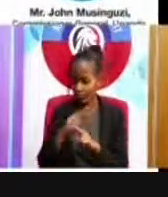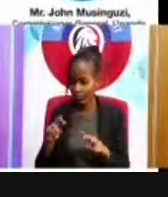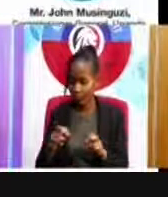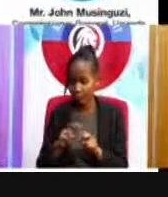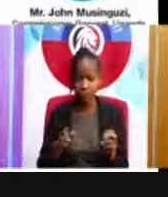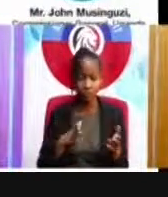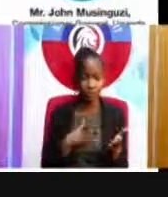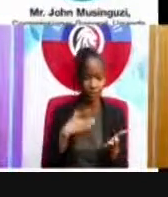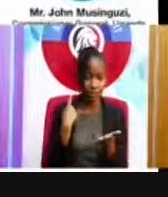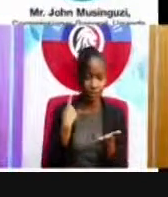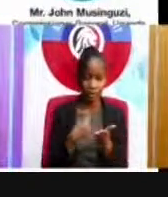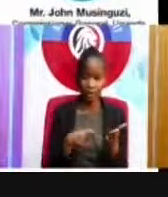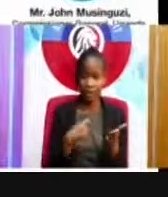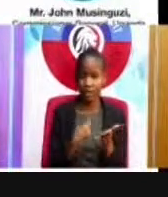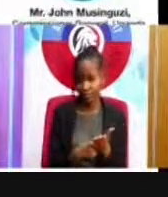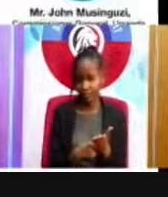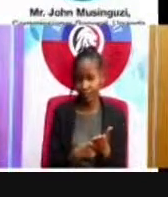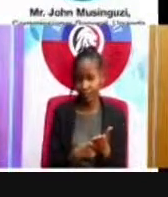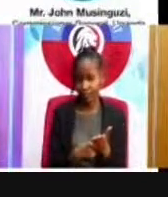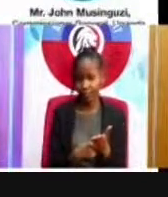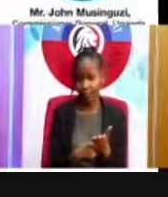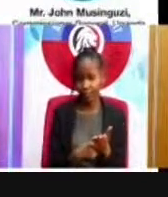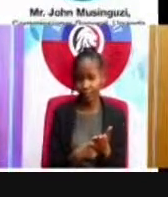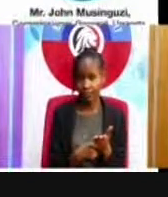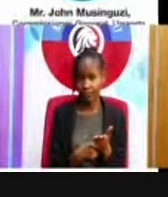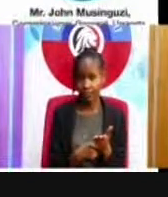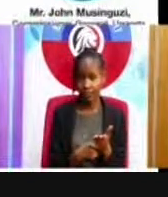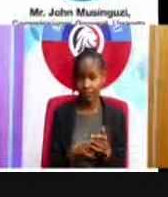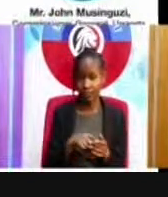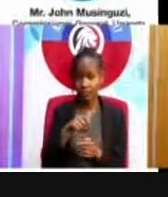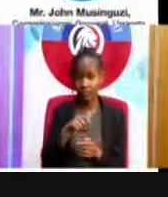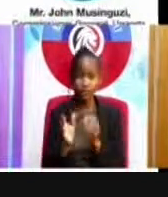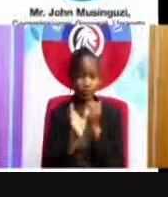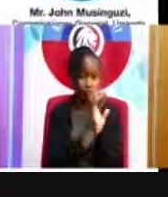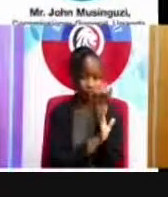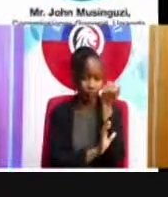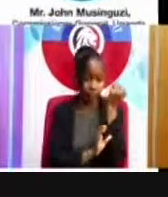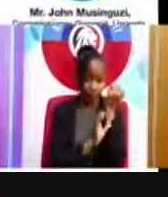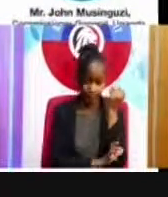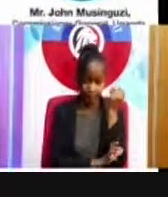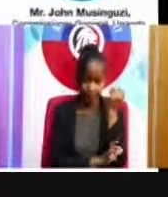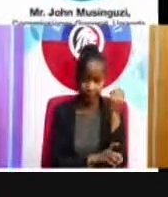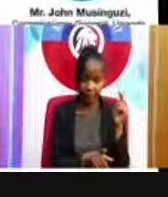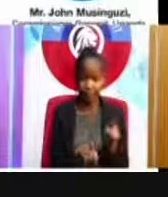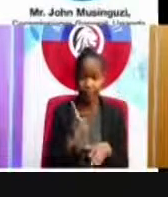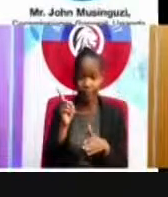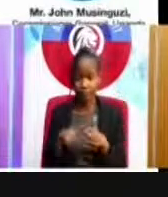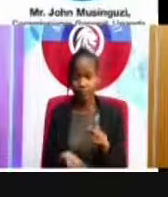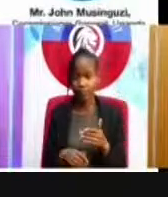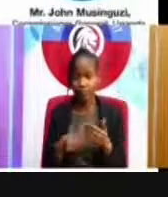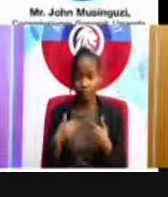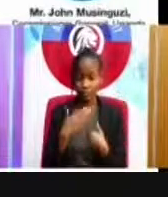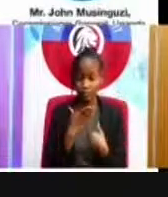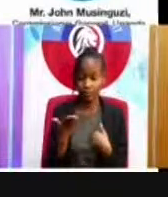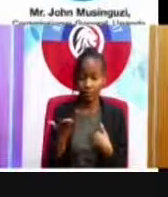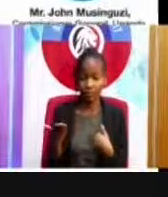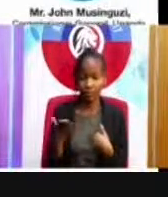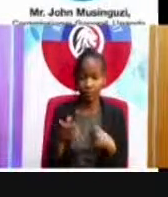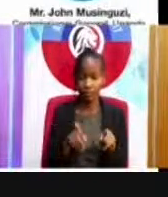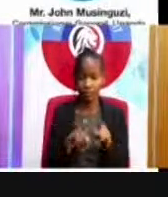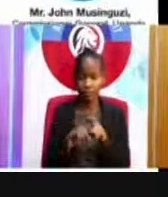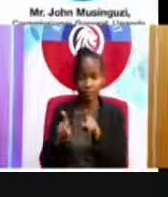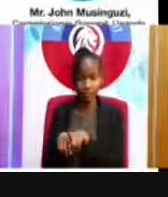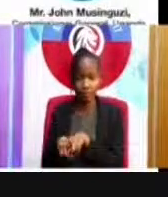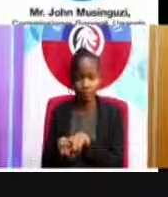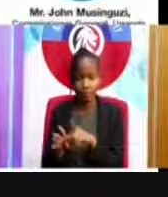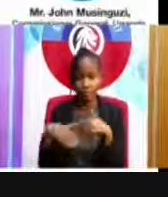treaties with other countries and what is contained in there, as well as the provision and the giving